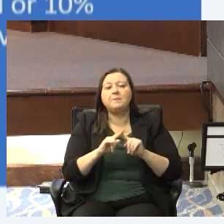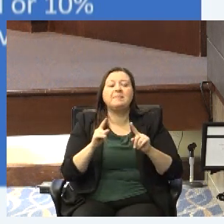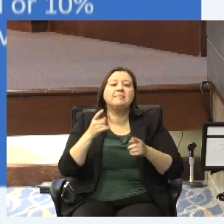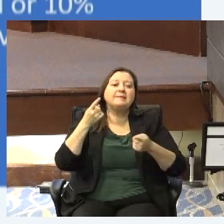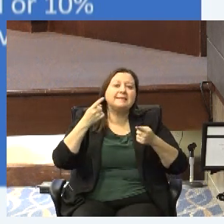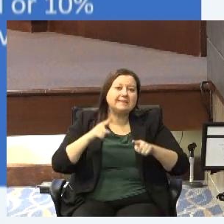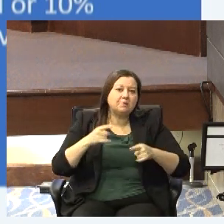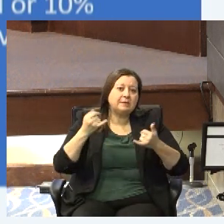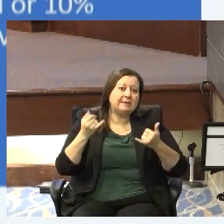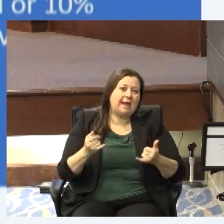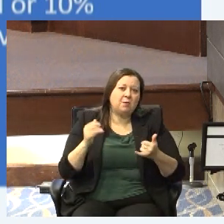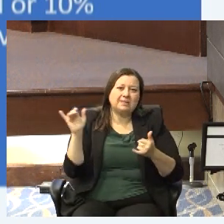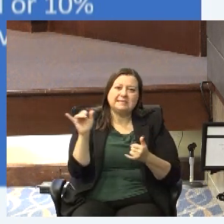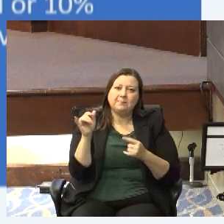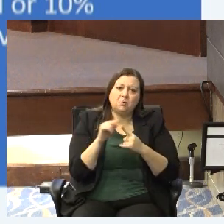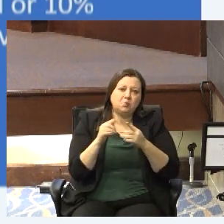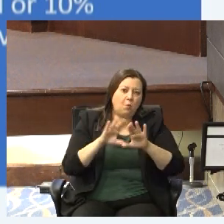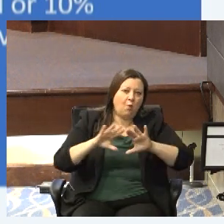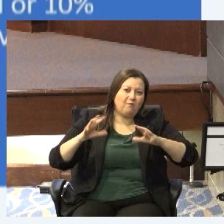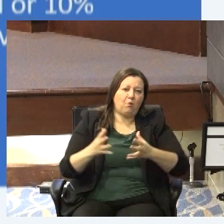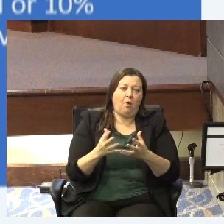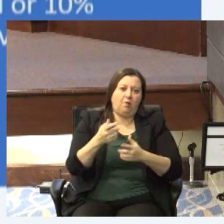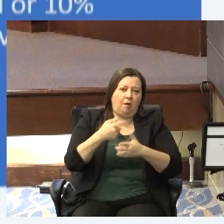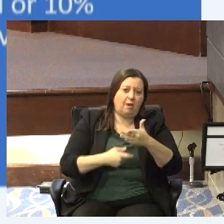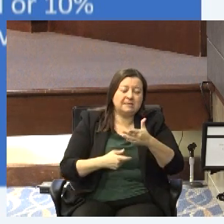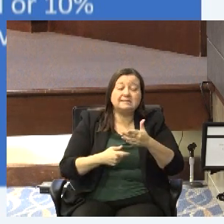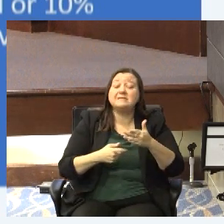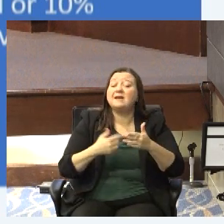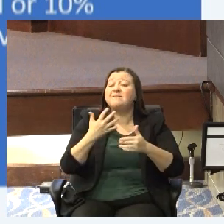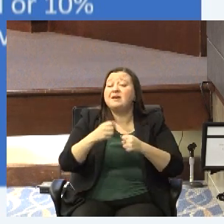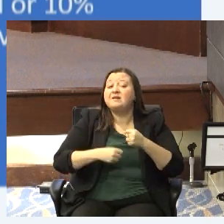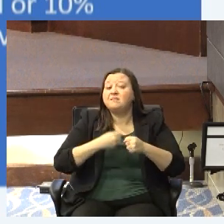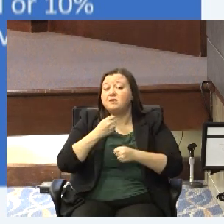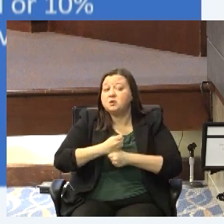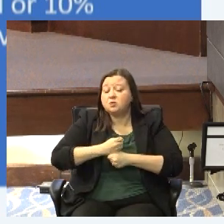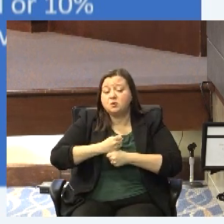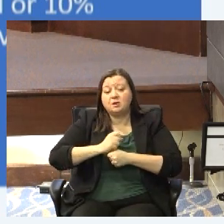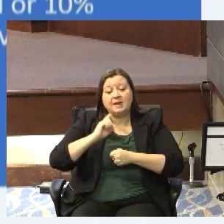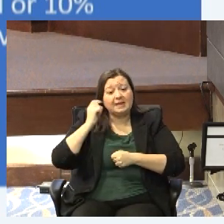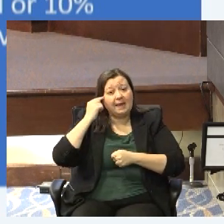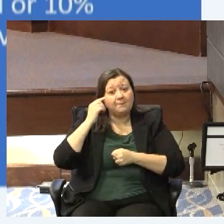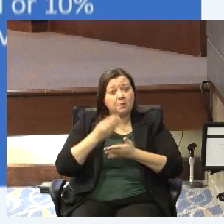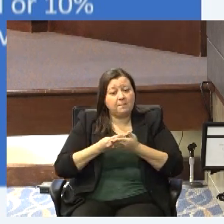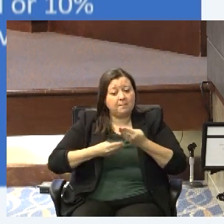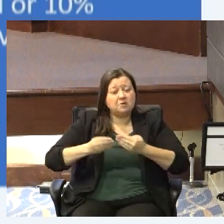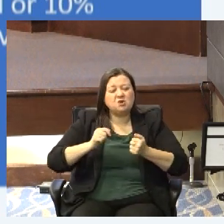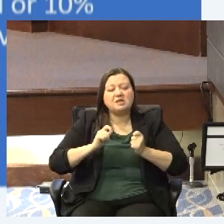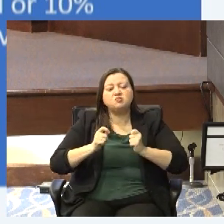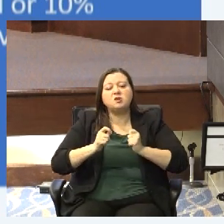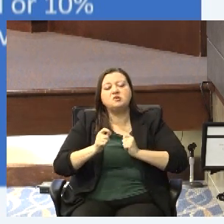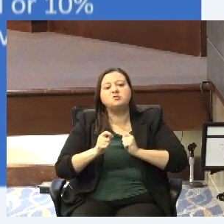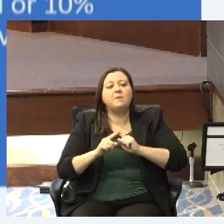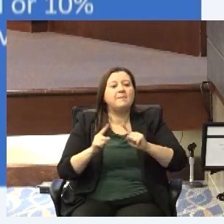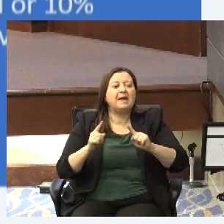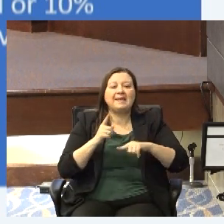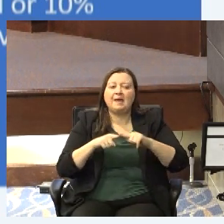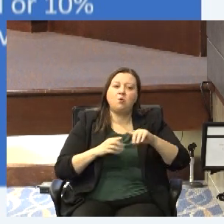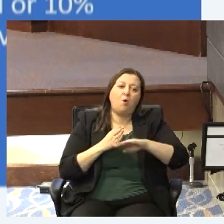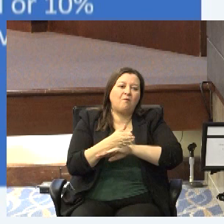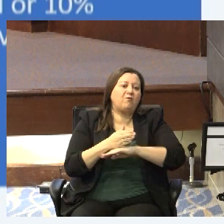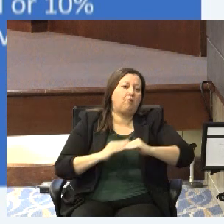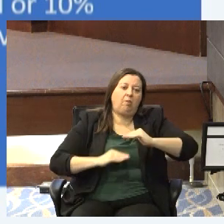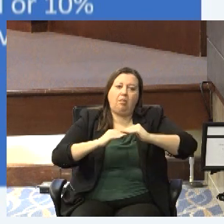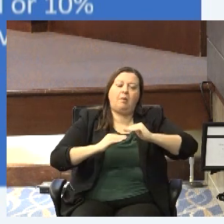to their overall cost, they can make changes to each 5-year capital improvements budget but can't exceed the overall cost by 20% or